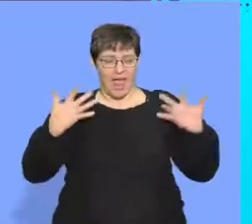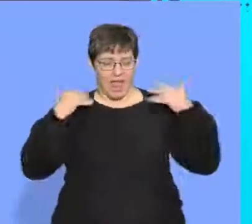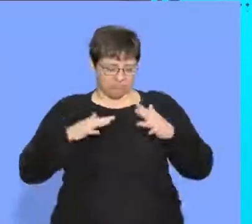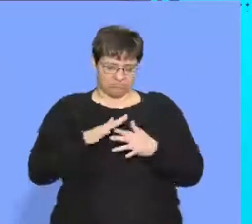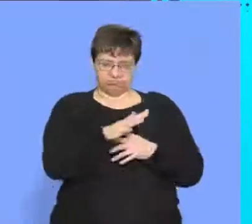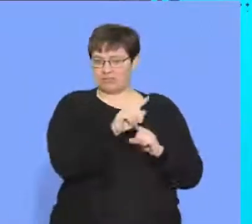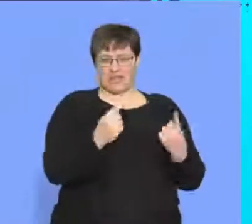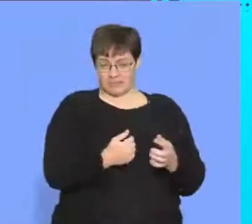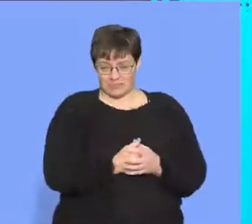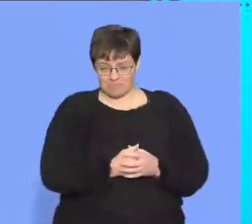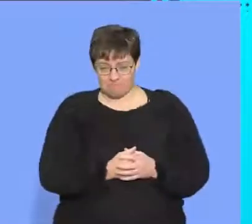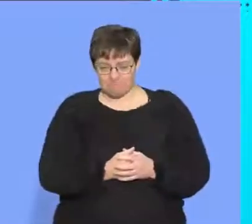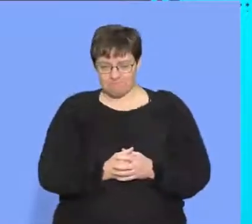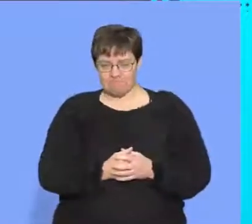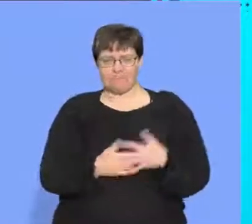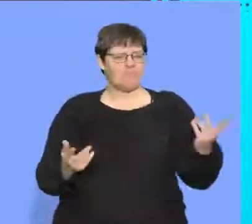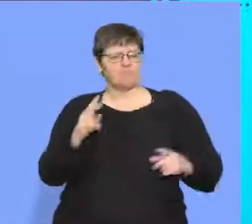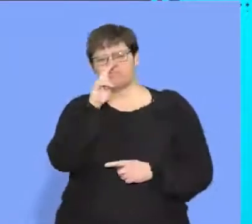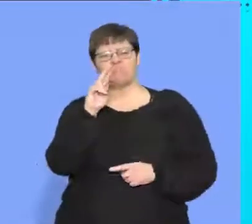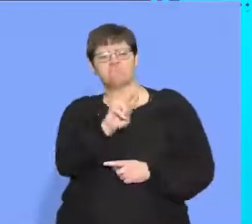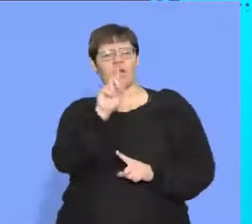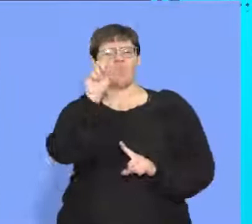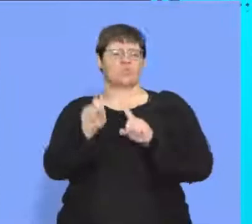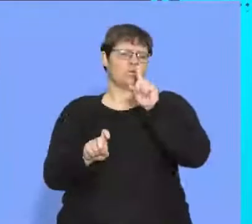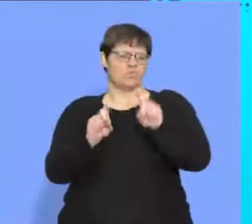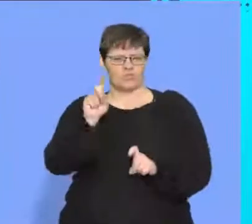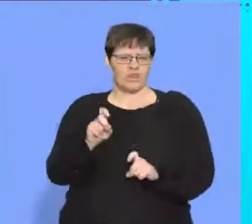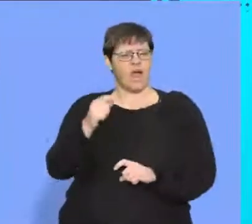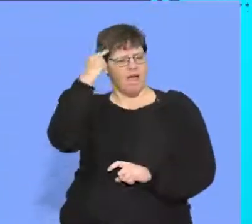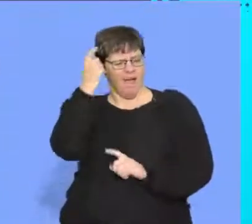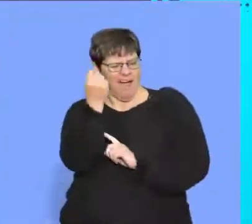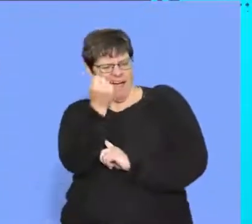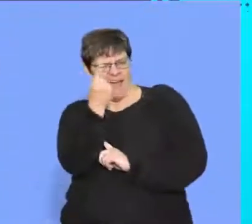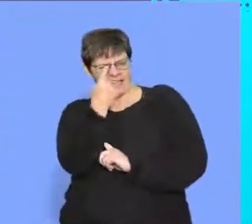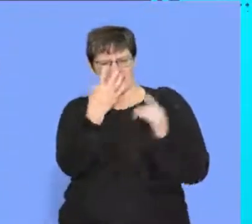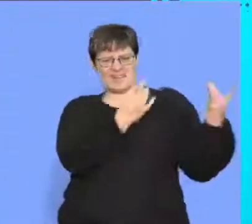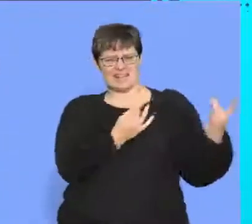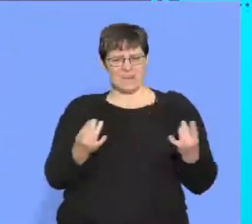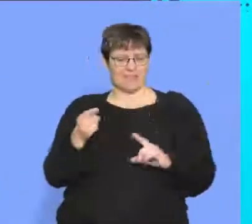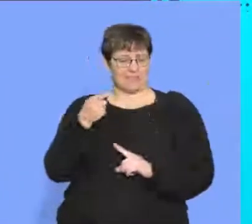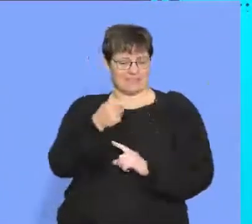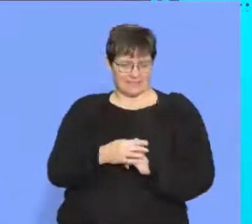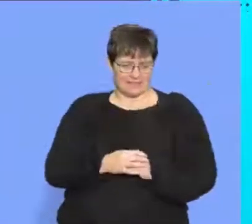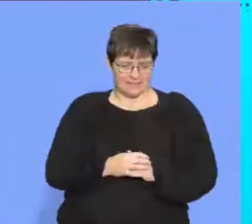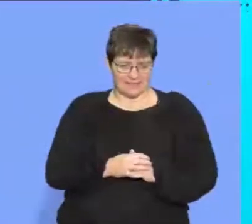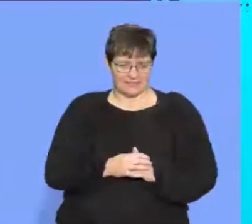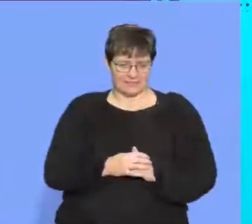the air as it goes. So let's have a look at some questions to get our heads around the